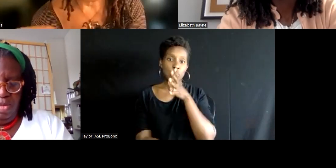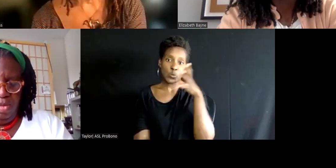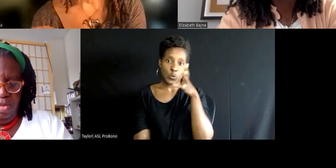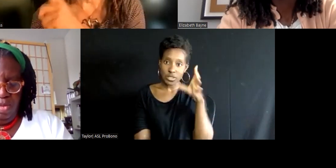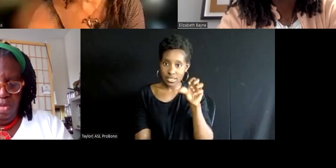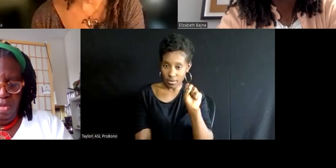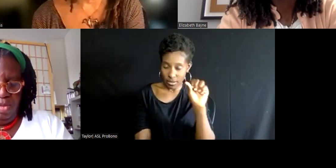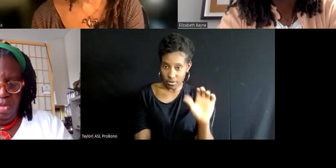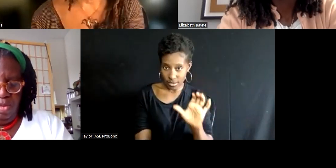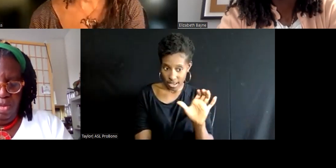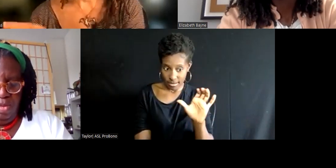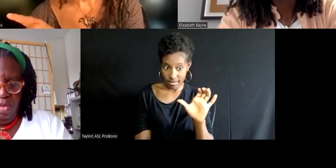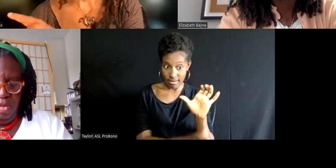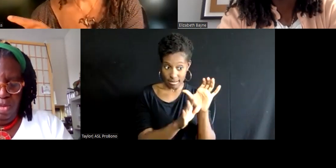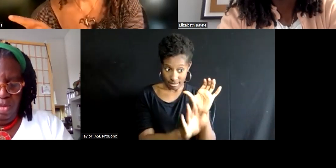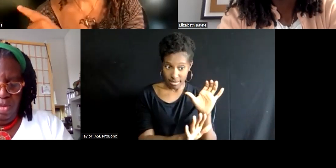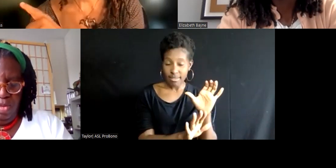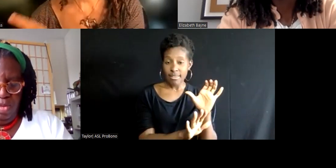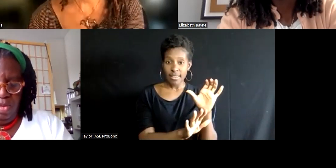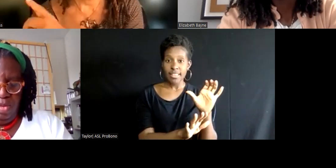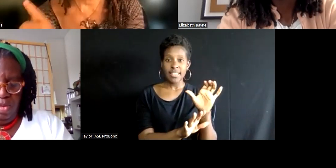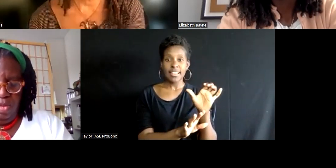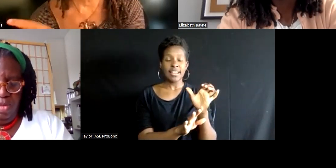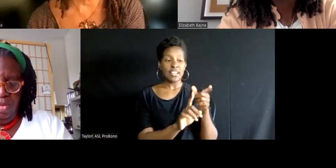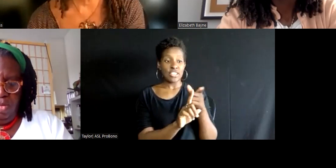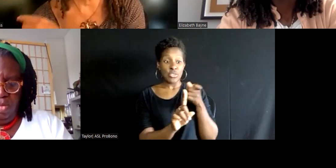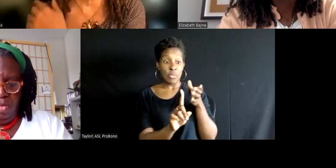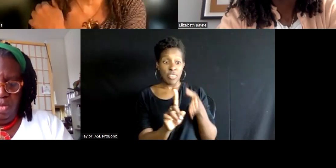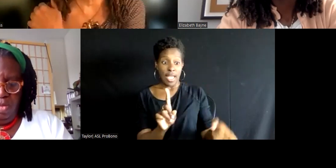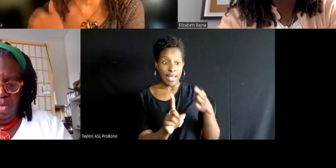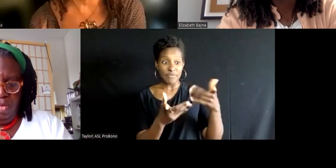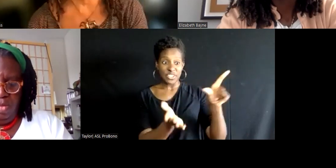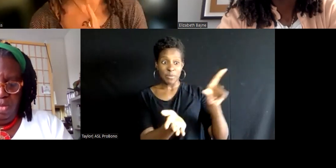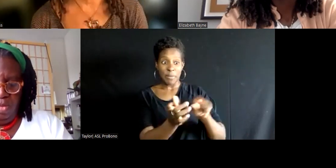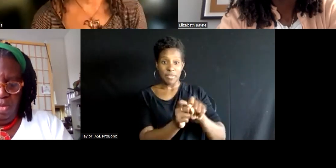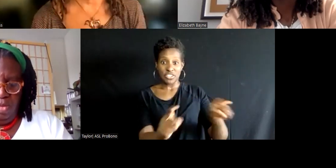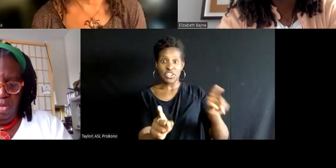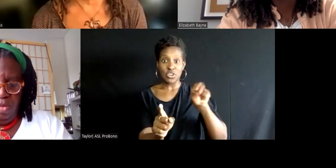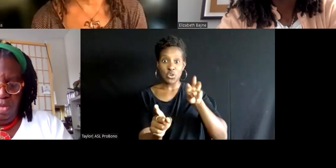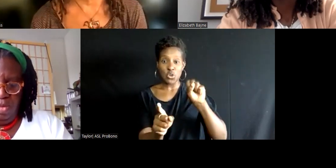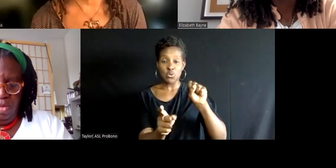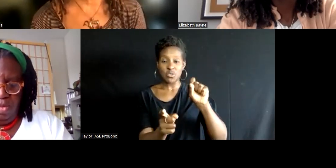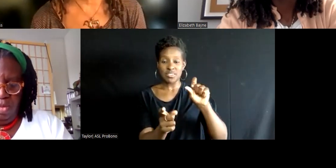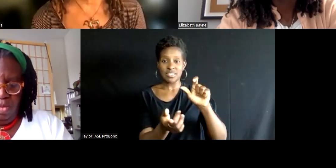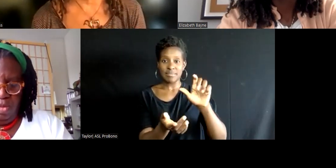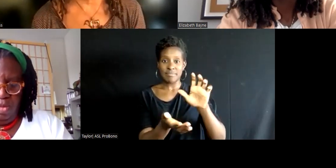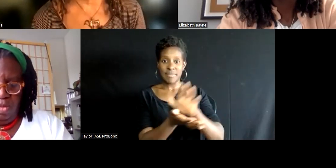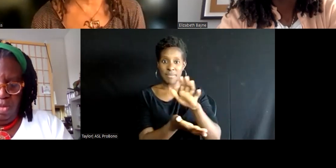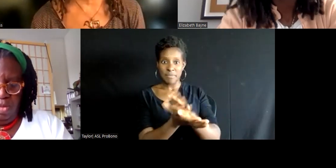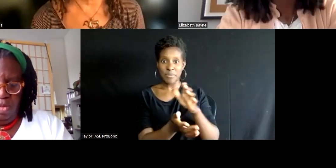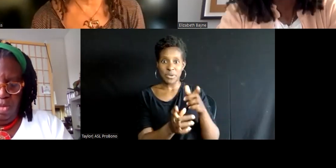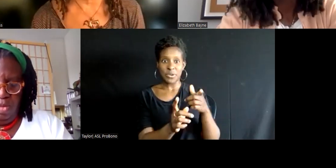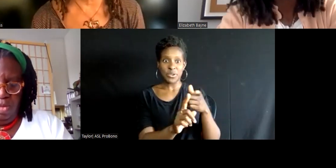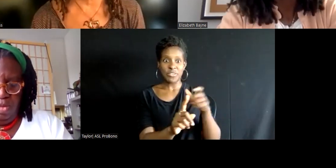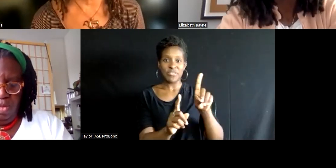Carolina. Through them, they had published a newsletter, and Deschal, who was then 13, had written an article